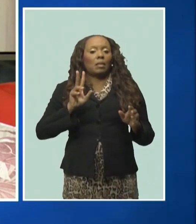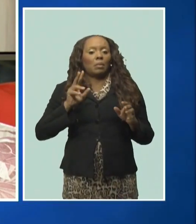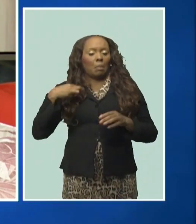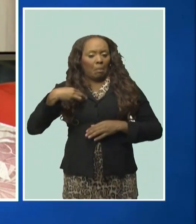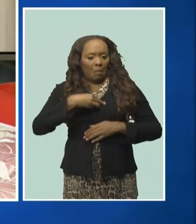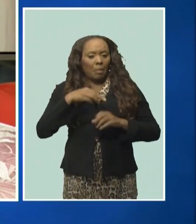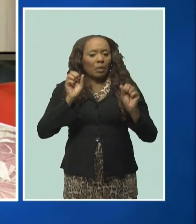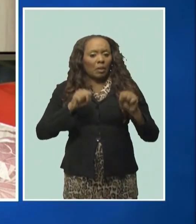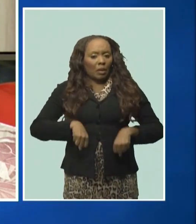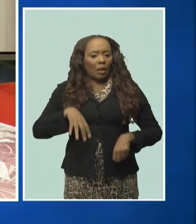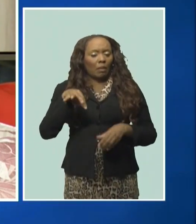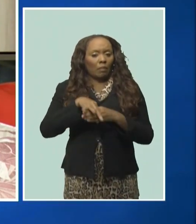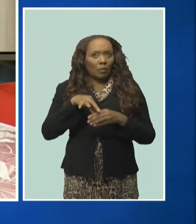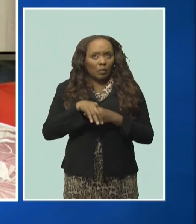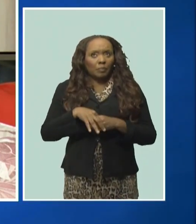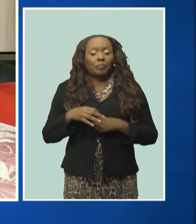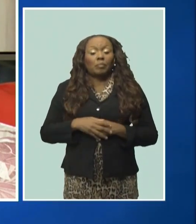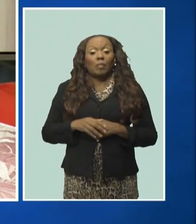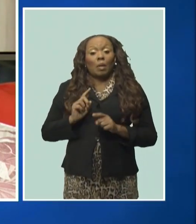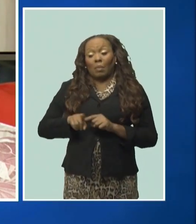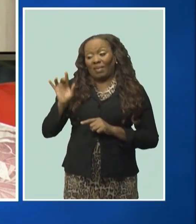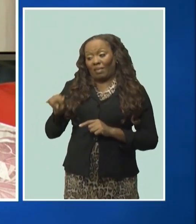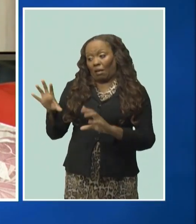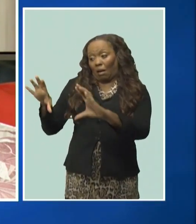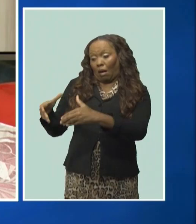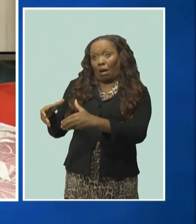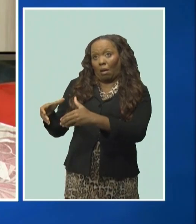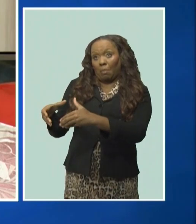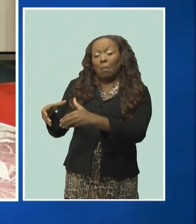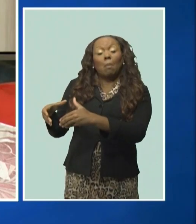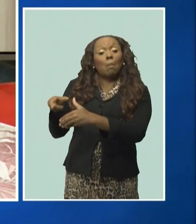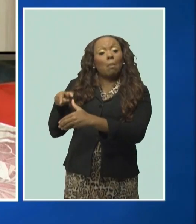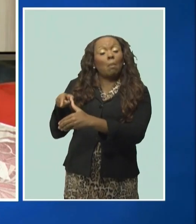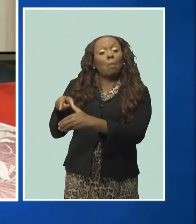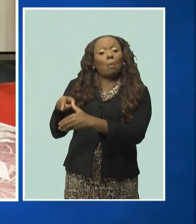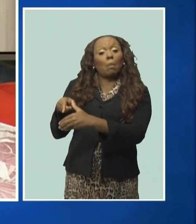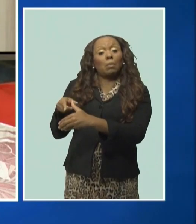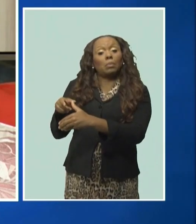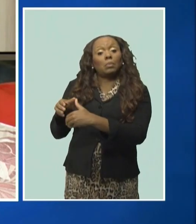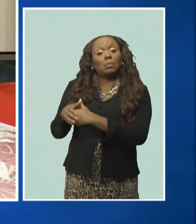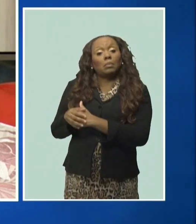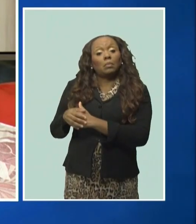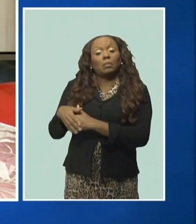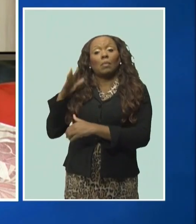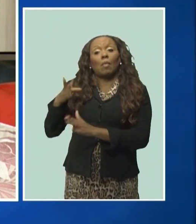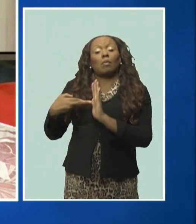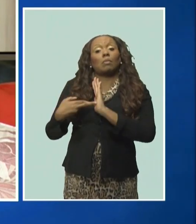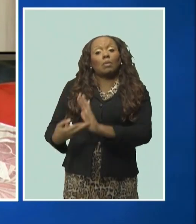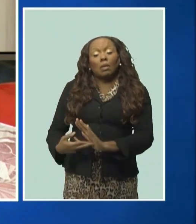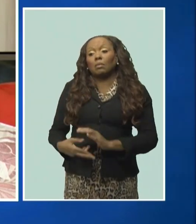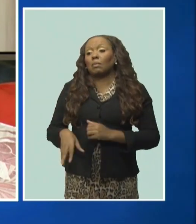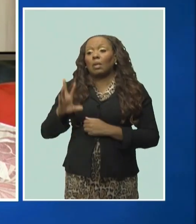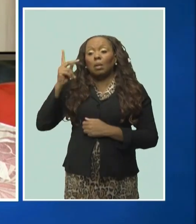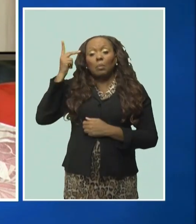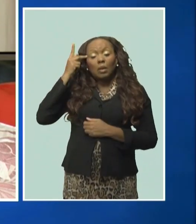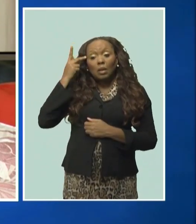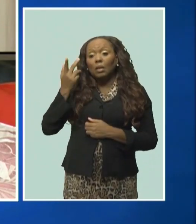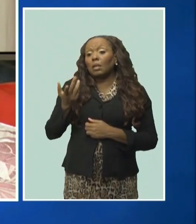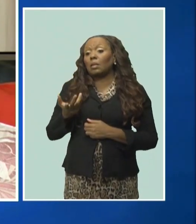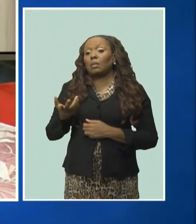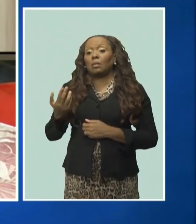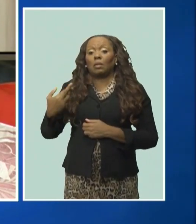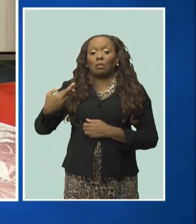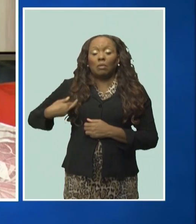9-member council is being selected by all of the relevant the civil society, the political parties, the religious